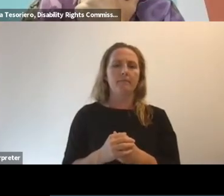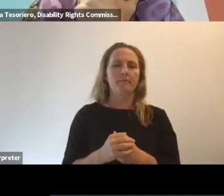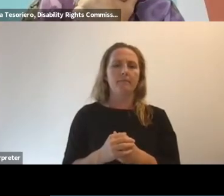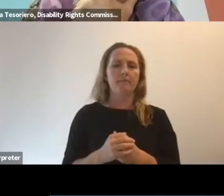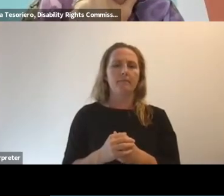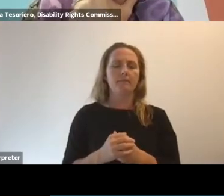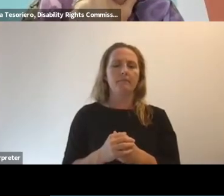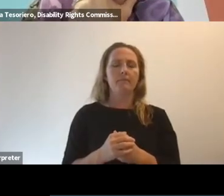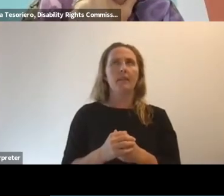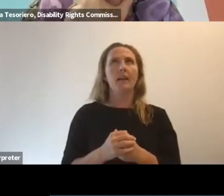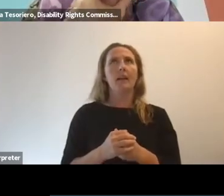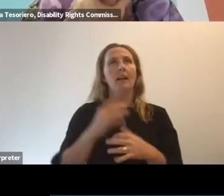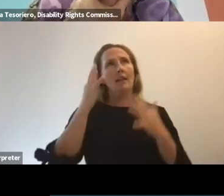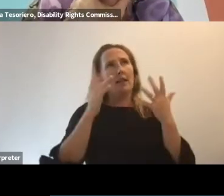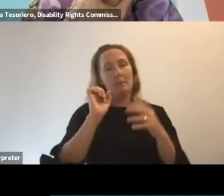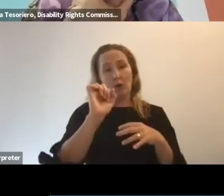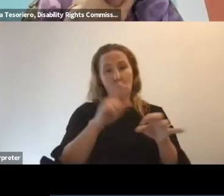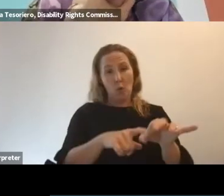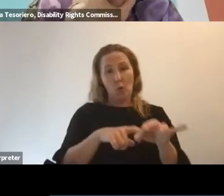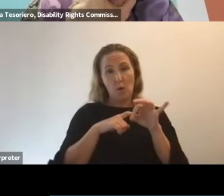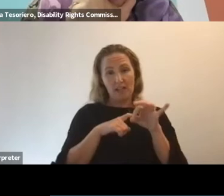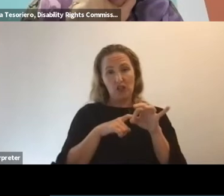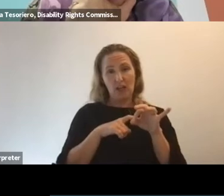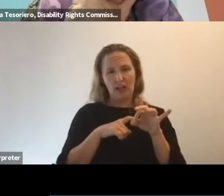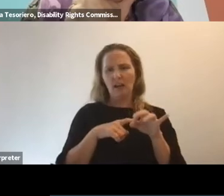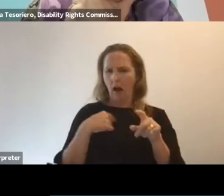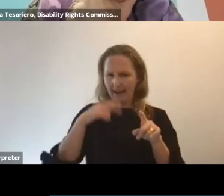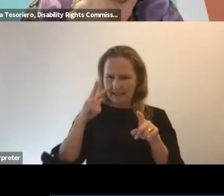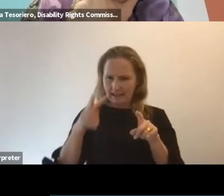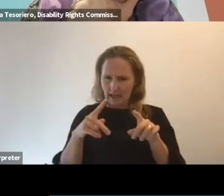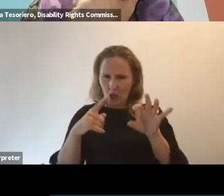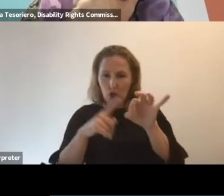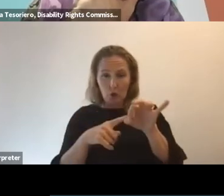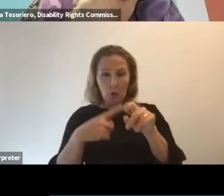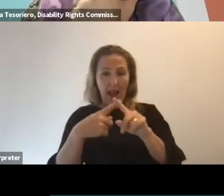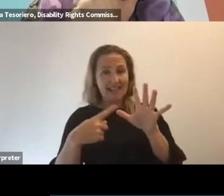I'll try and answer the question that's come up in the Q&A as well at the same time.